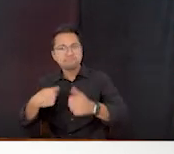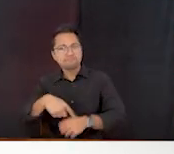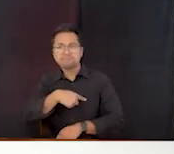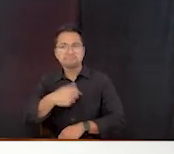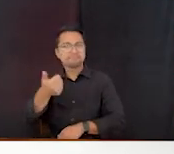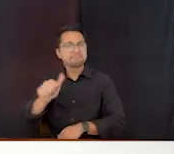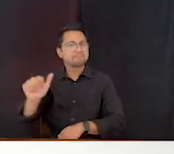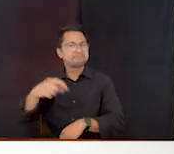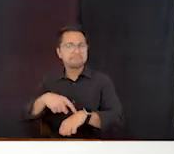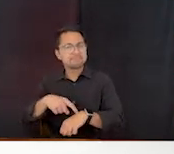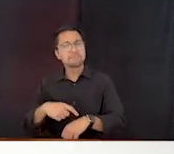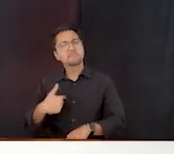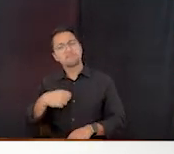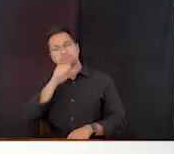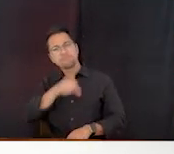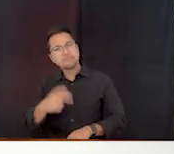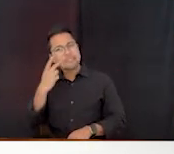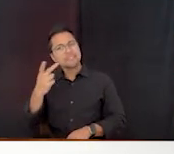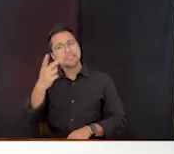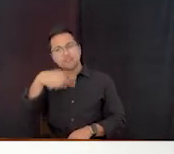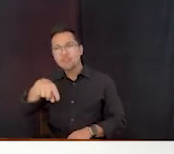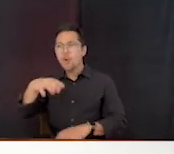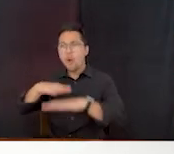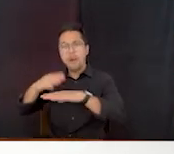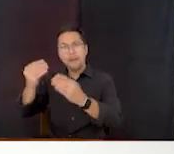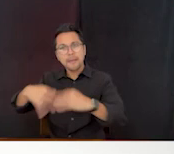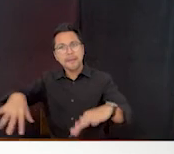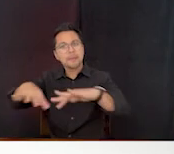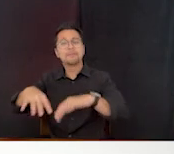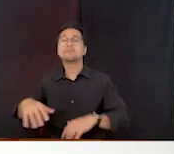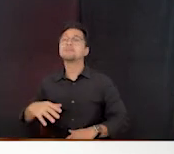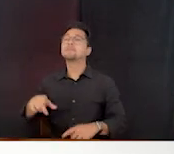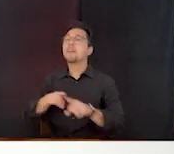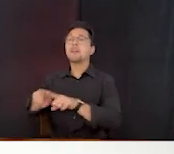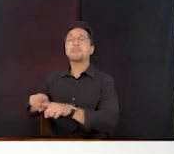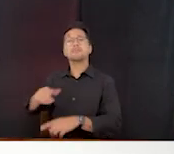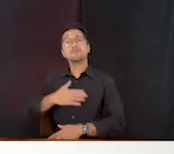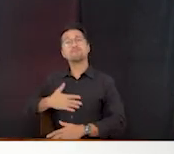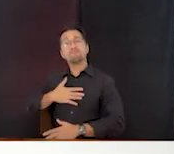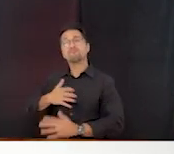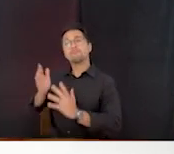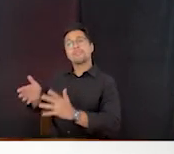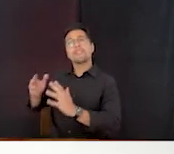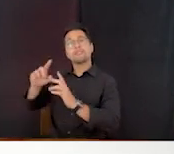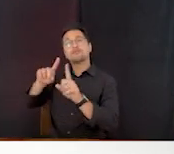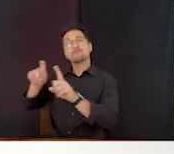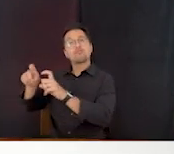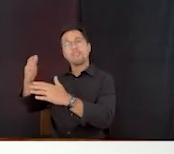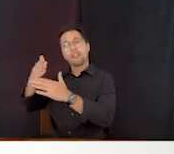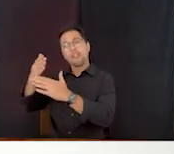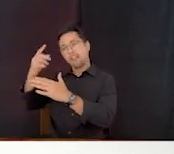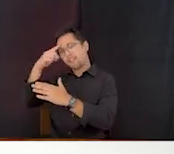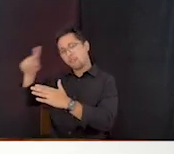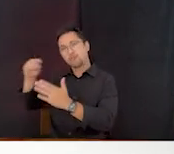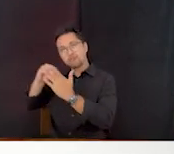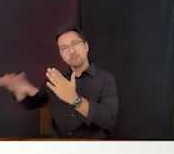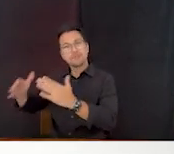anytime. We'd love to see you on campus, and please leave the little survey for the students at the end for us.